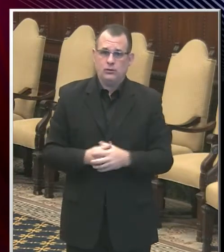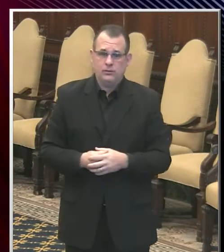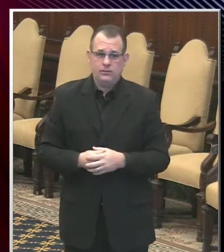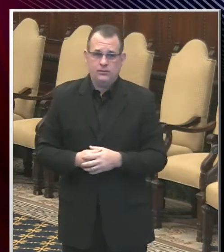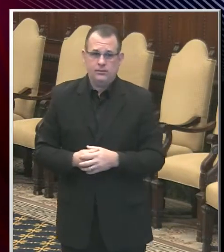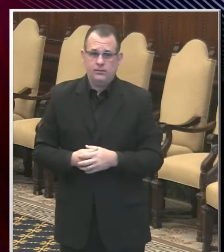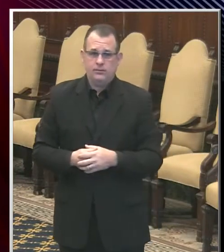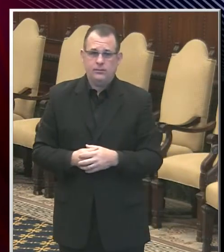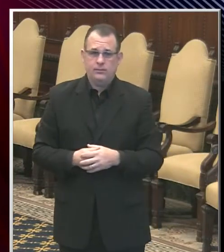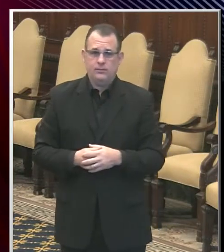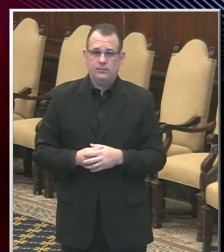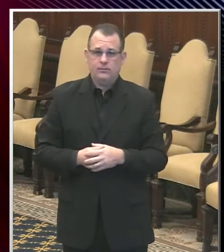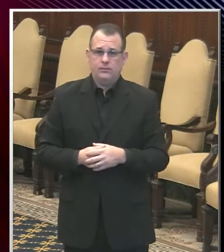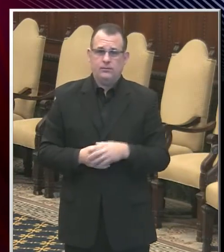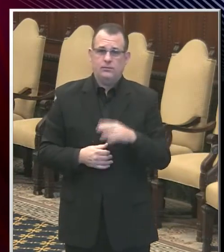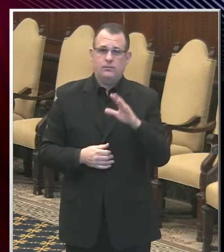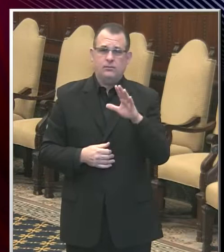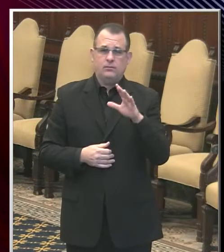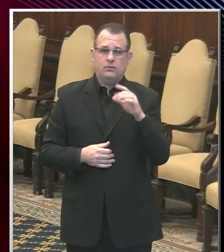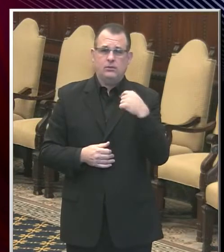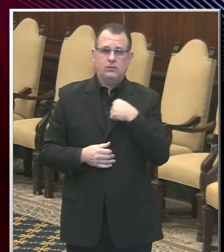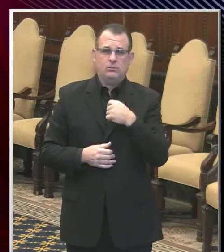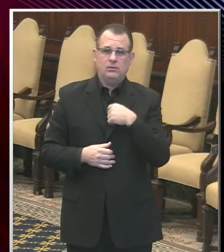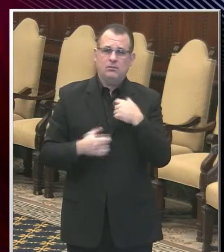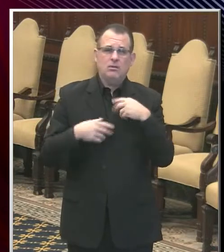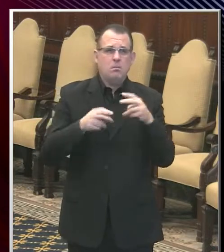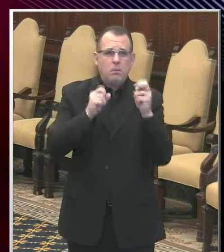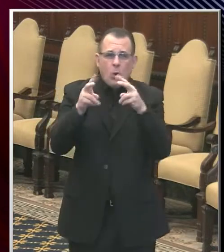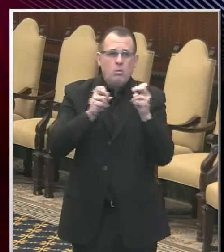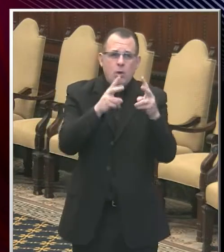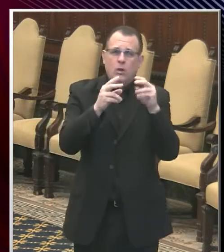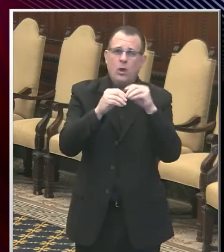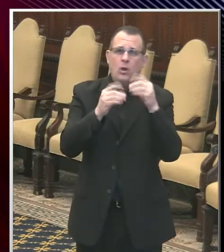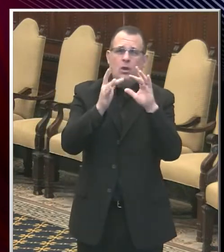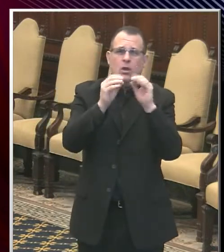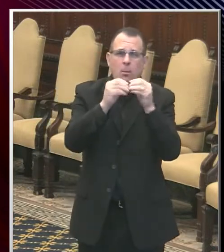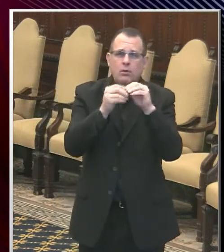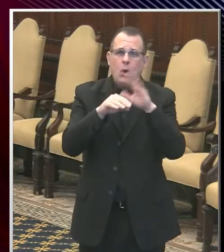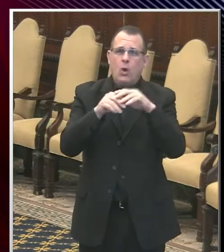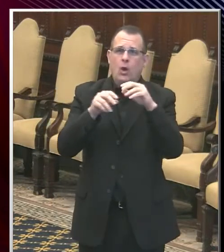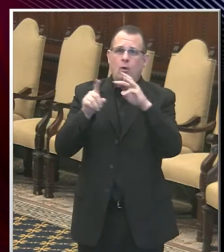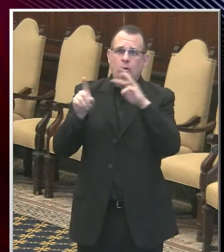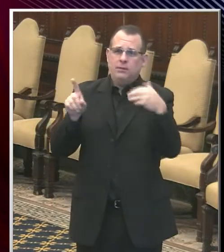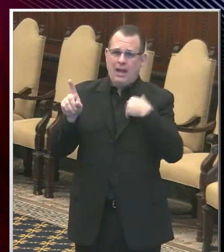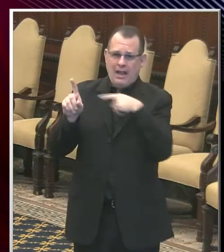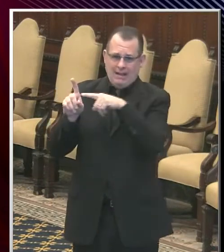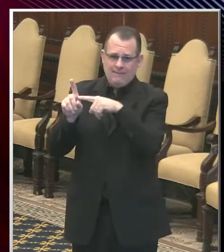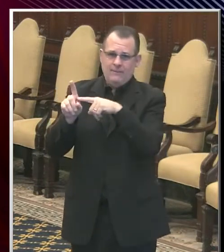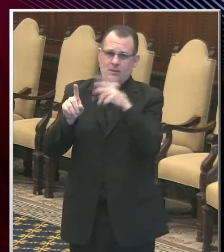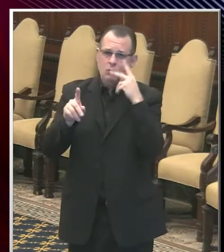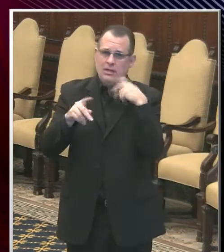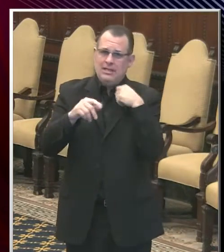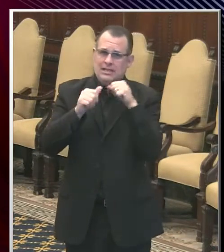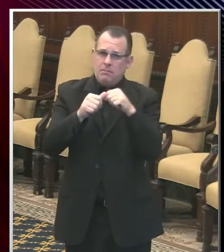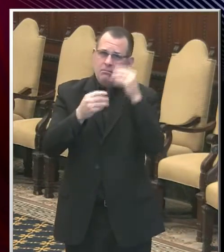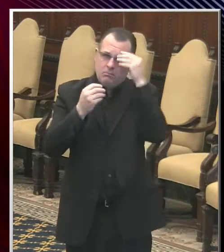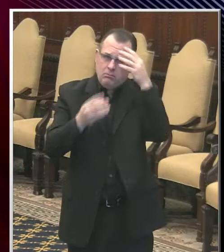In the future, we're going to be posting all these numbers on the jail at the health department's website. I won't continue to read them at the daily press